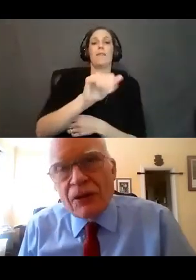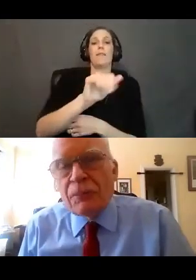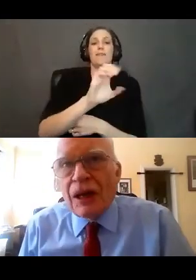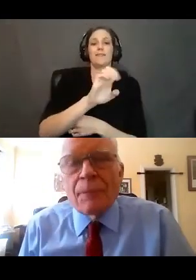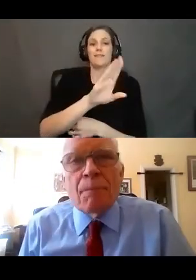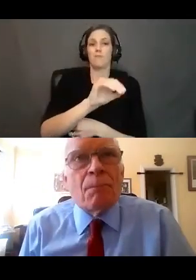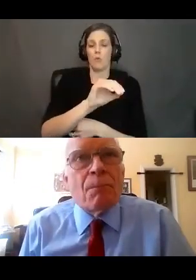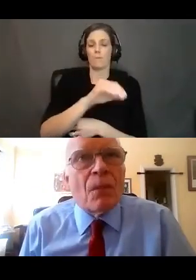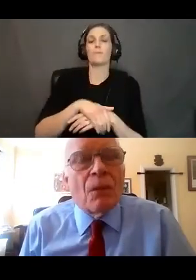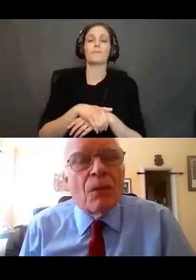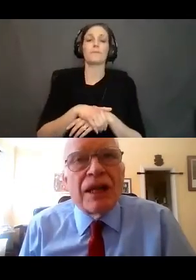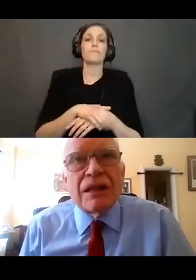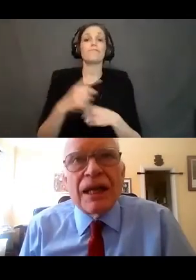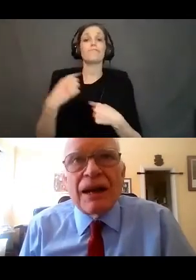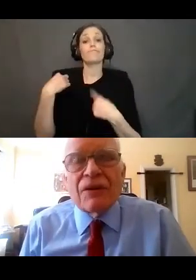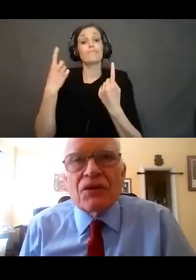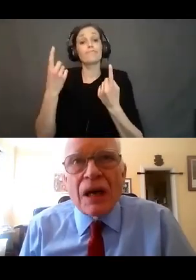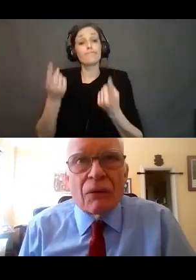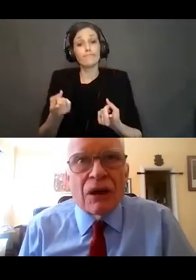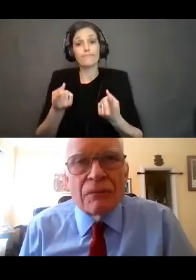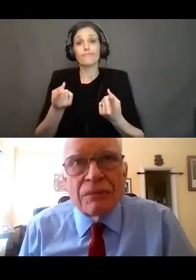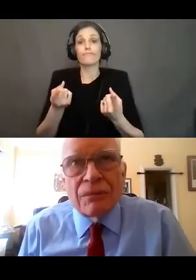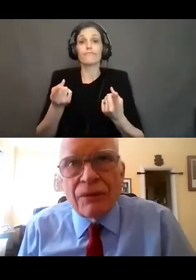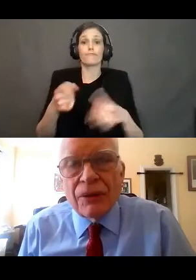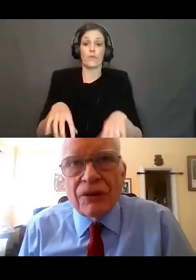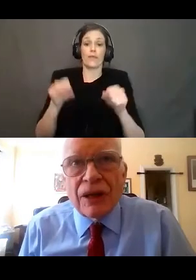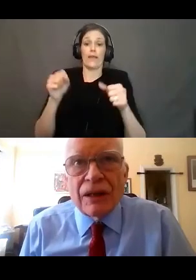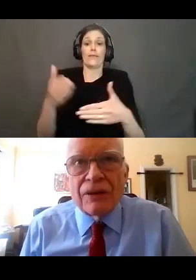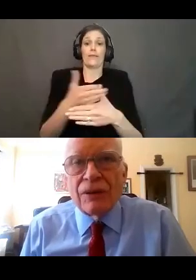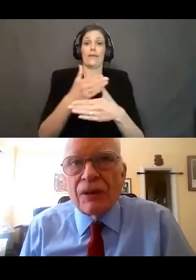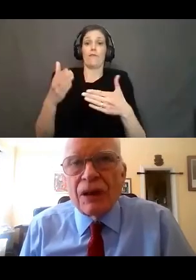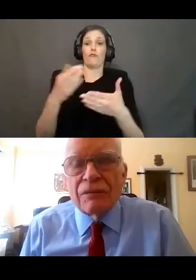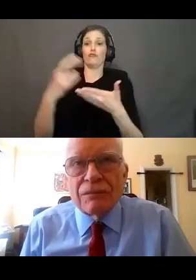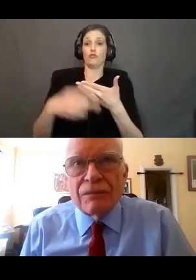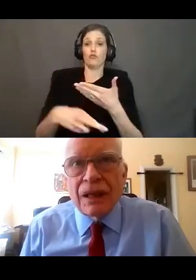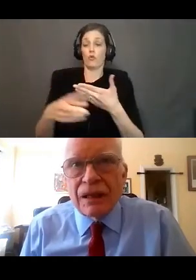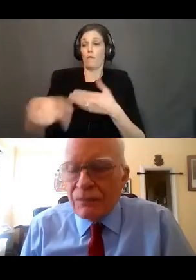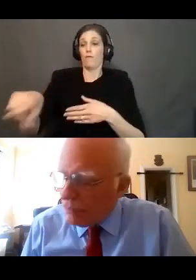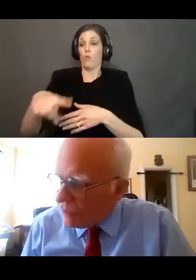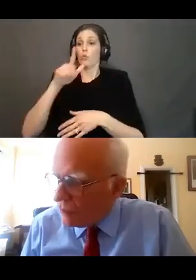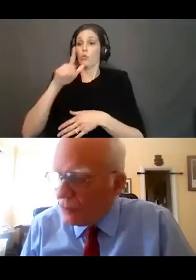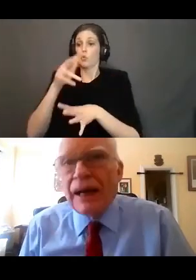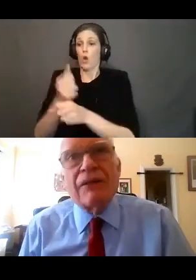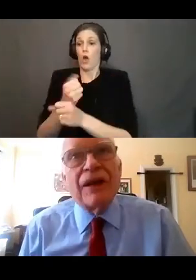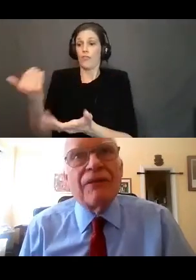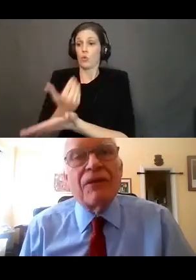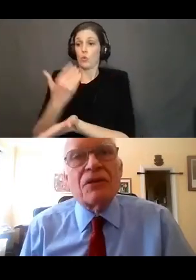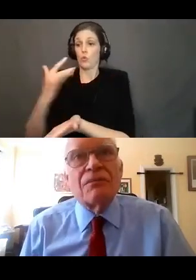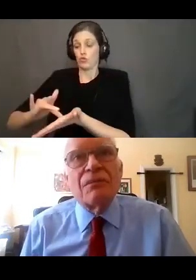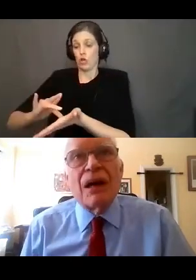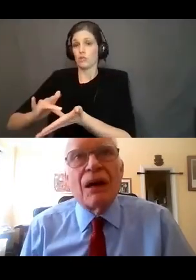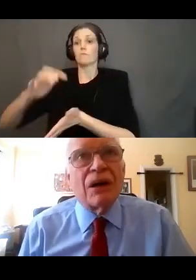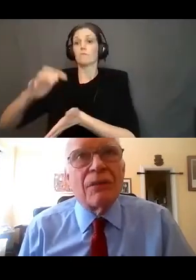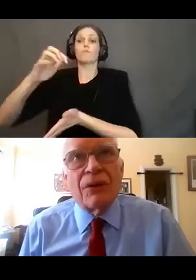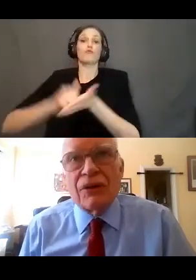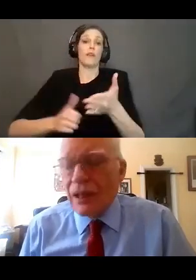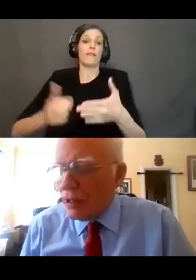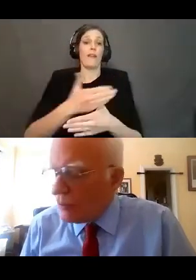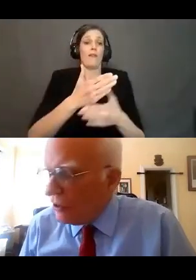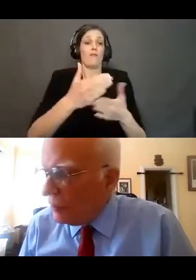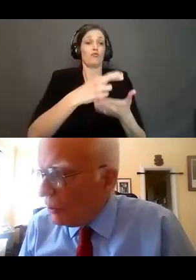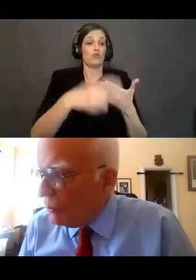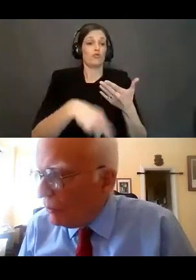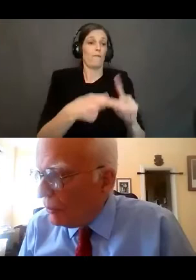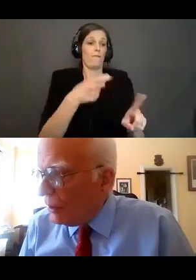After some time, we take the average outcome of those getting the new drug and we subtract the average outcome of those